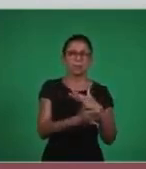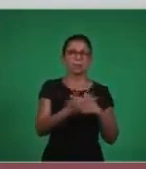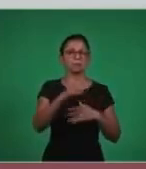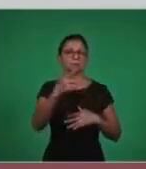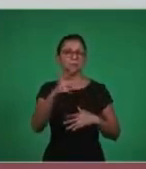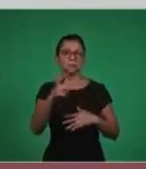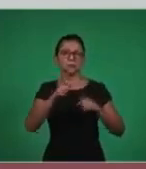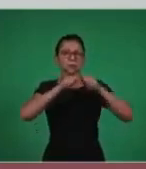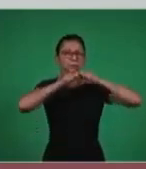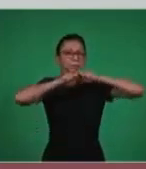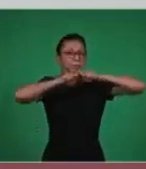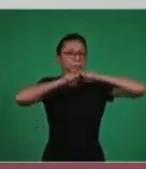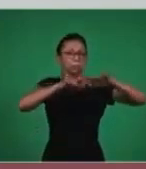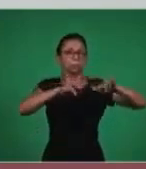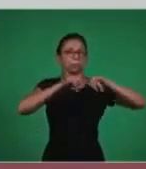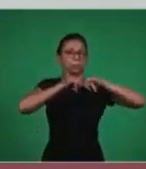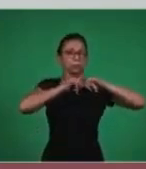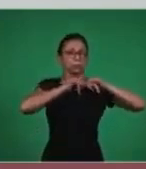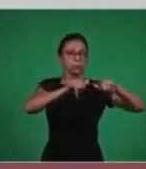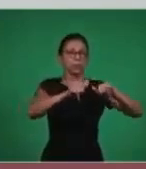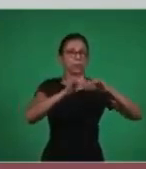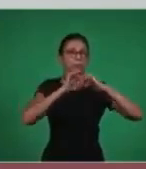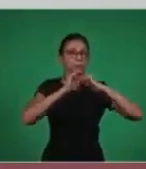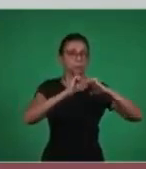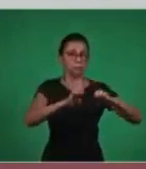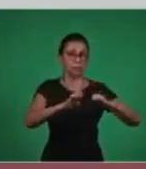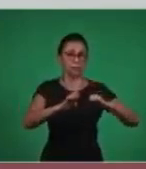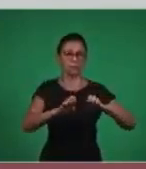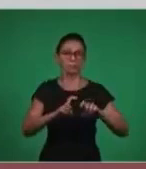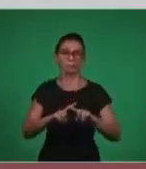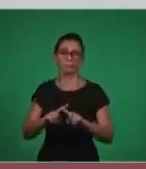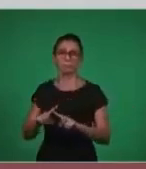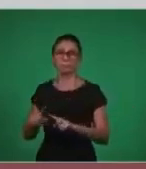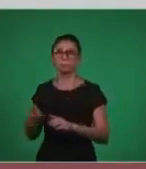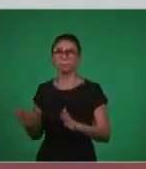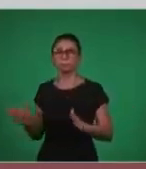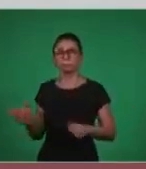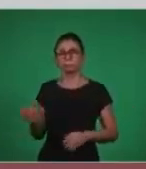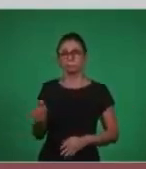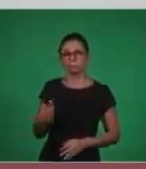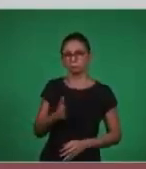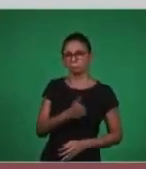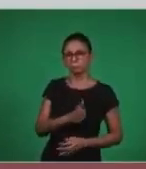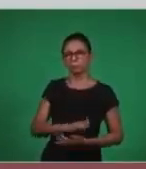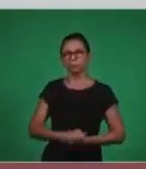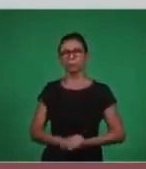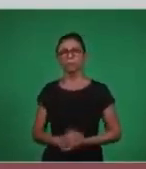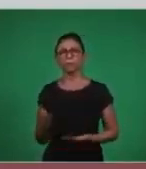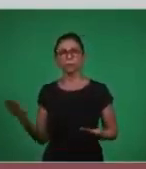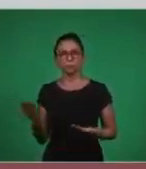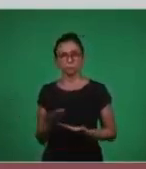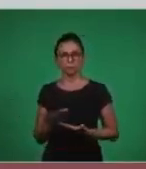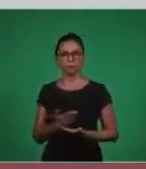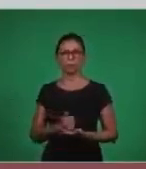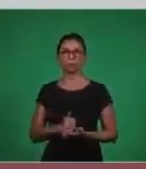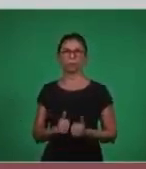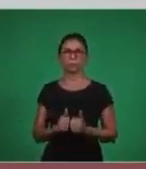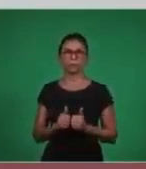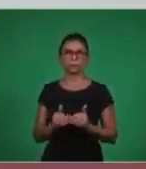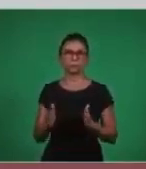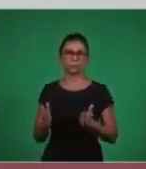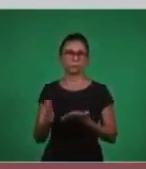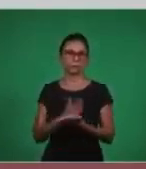in what is necessary. It is an awareness. And today we're going to start a